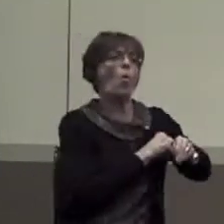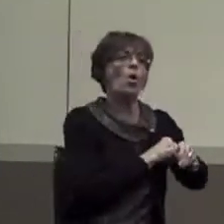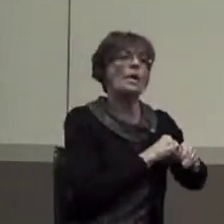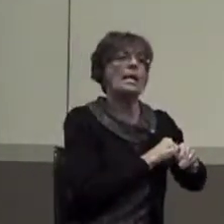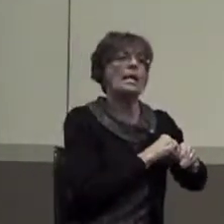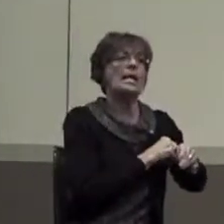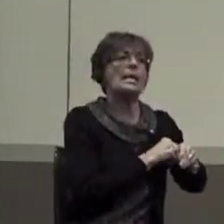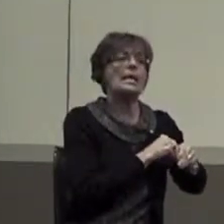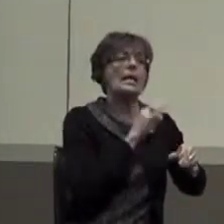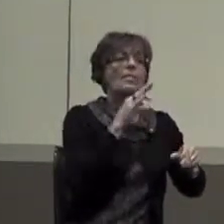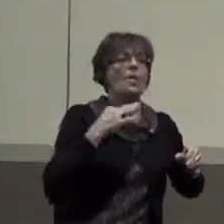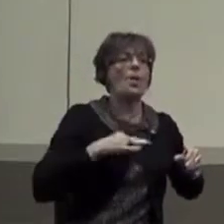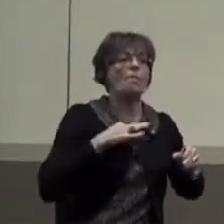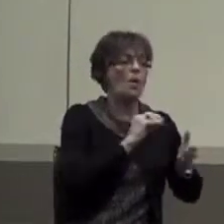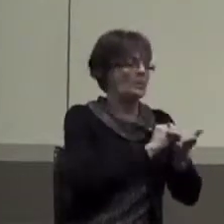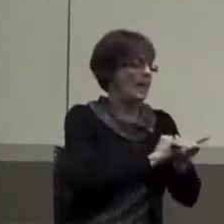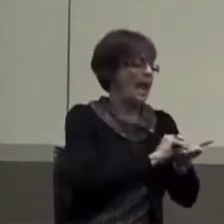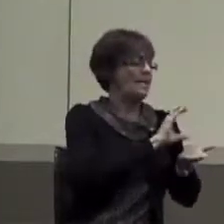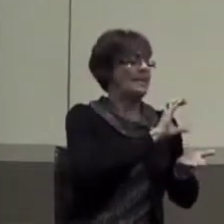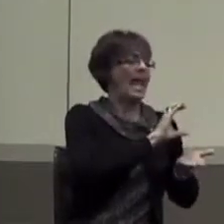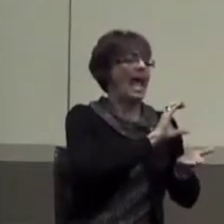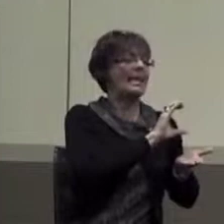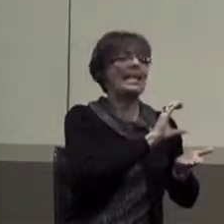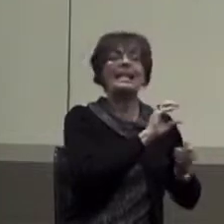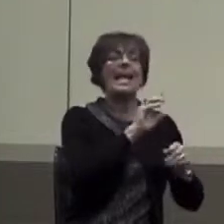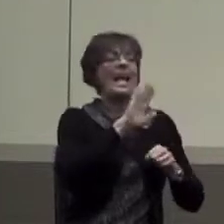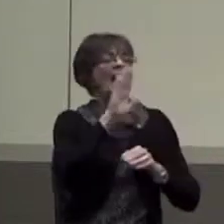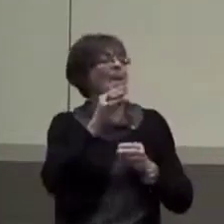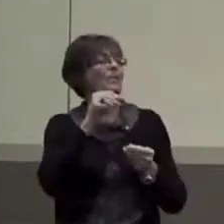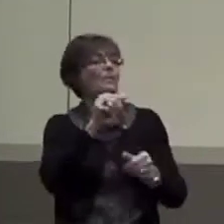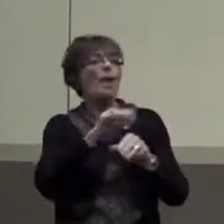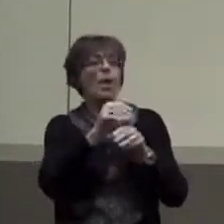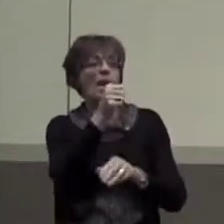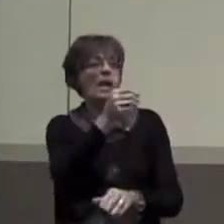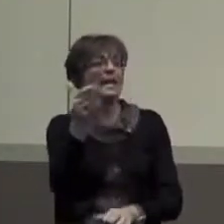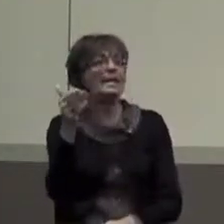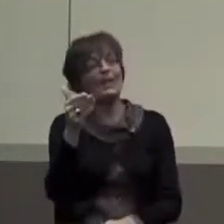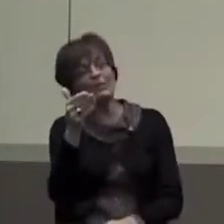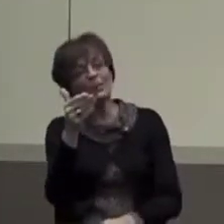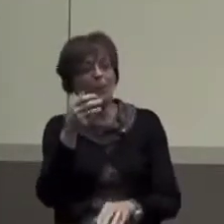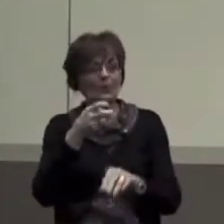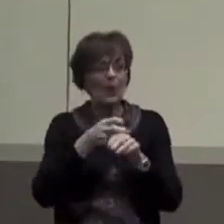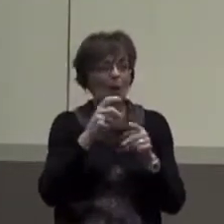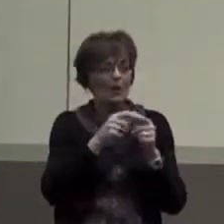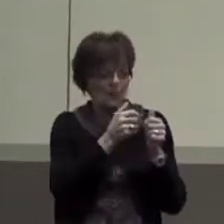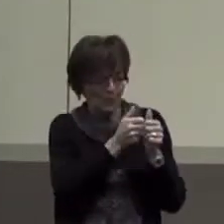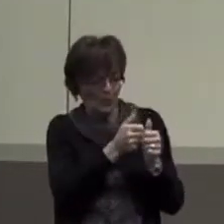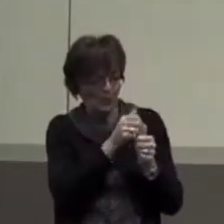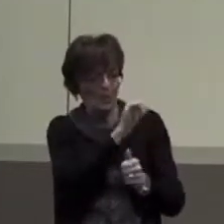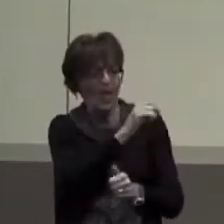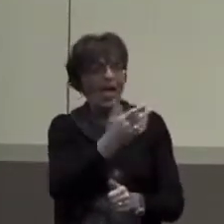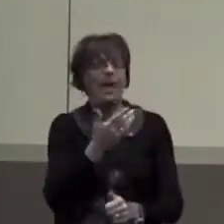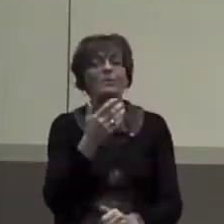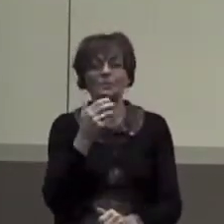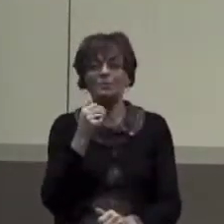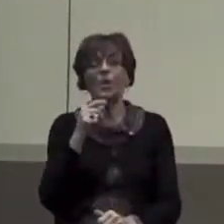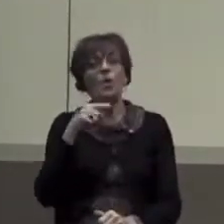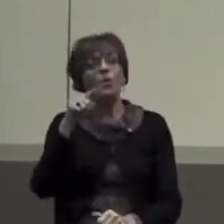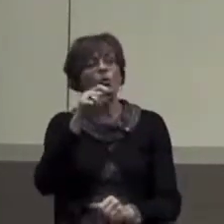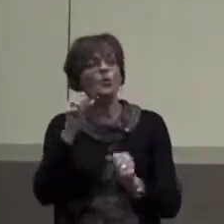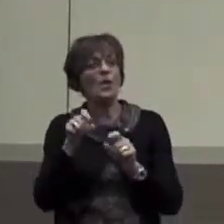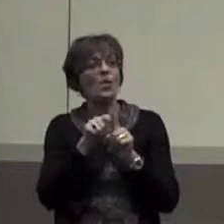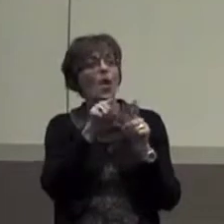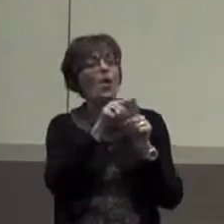never spent them on anything. So it was a little hard to track data on that. You can also look